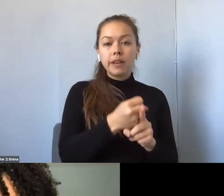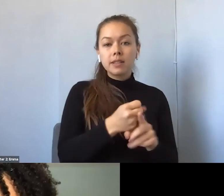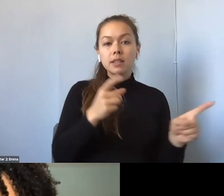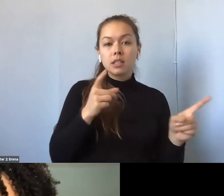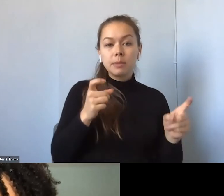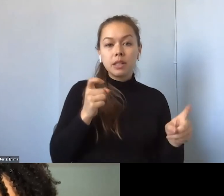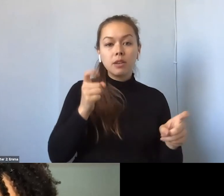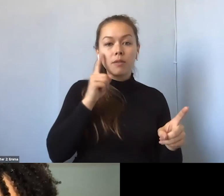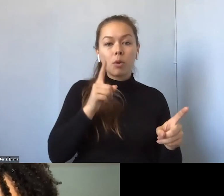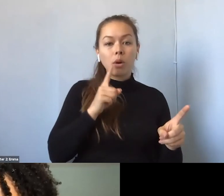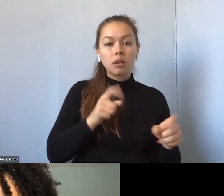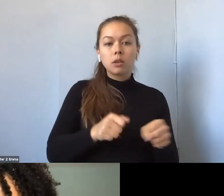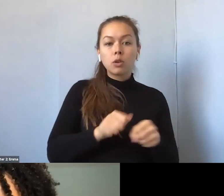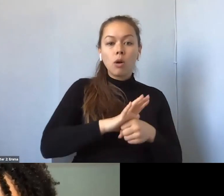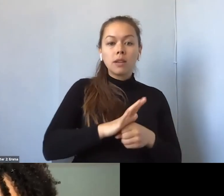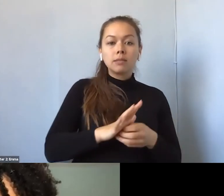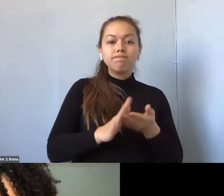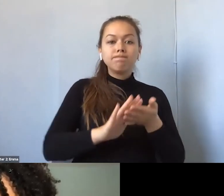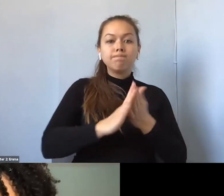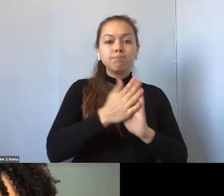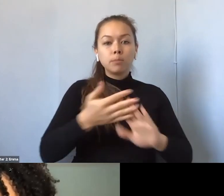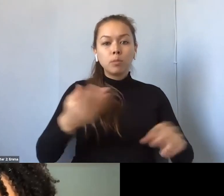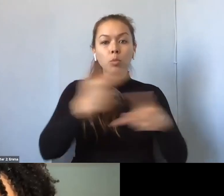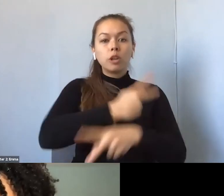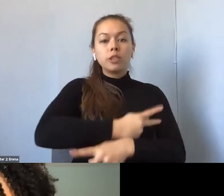before establishing a